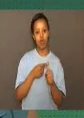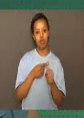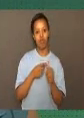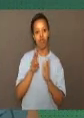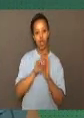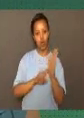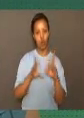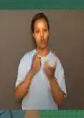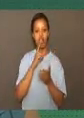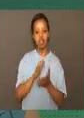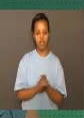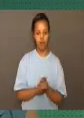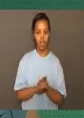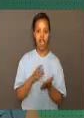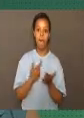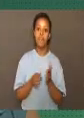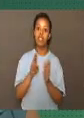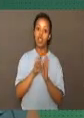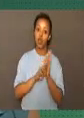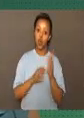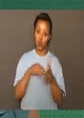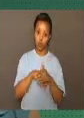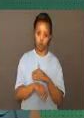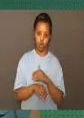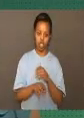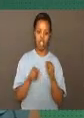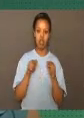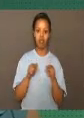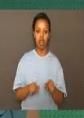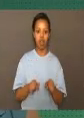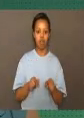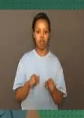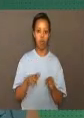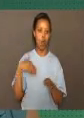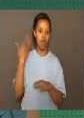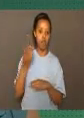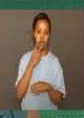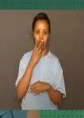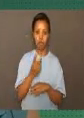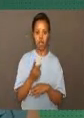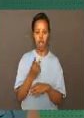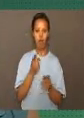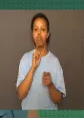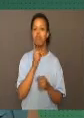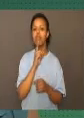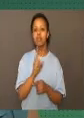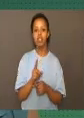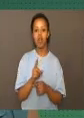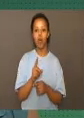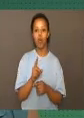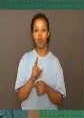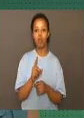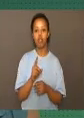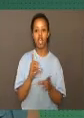unit. In this unit, we will study the classification of